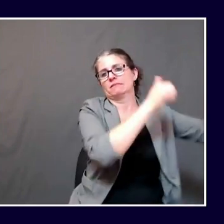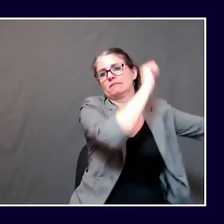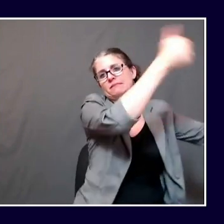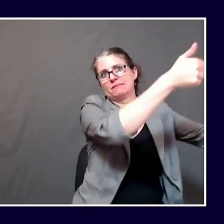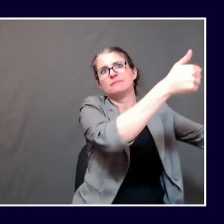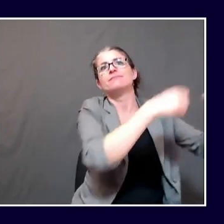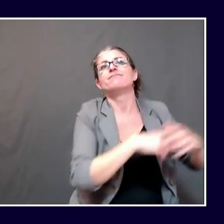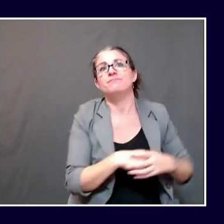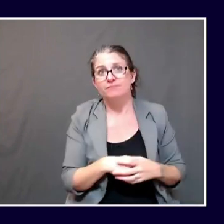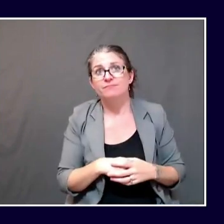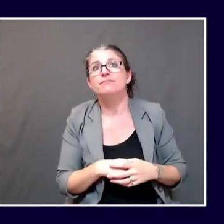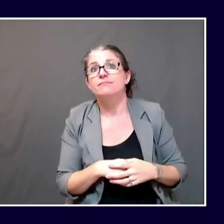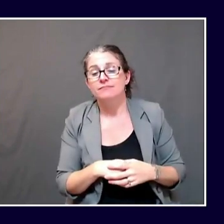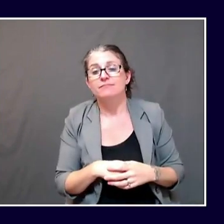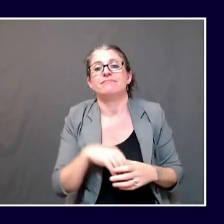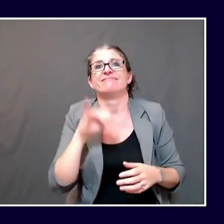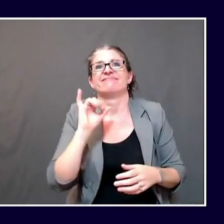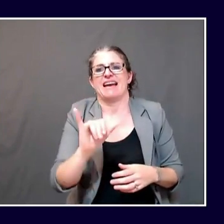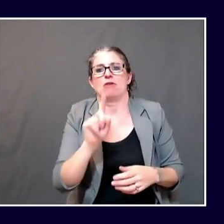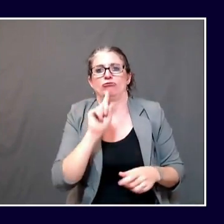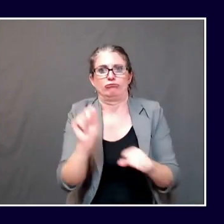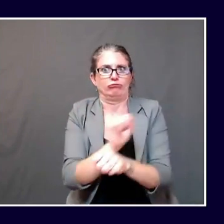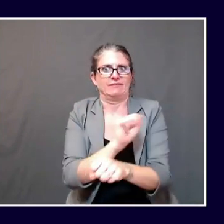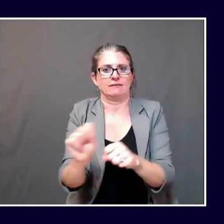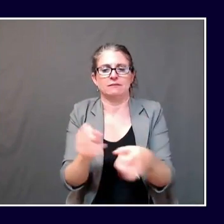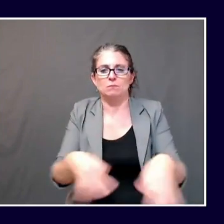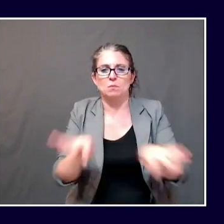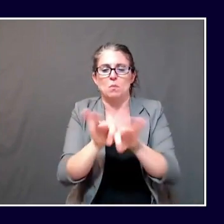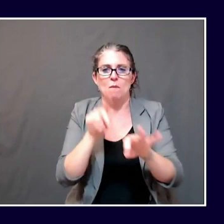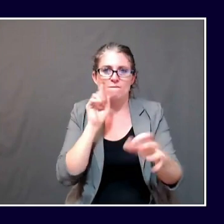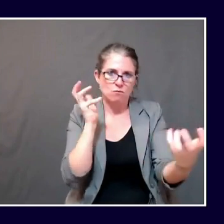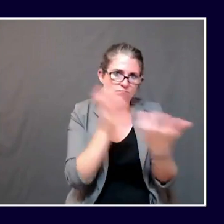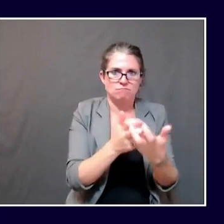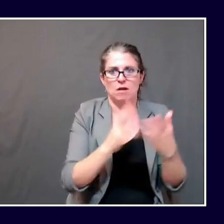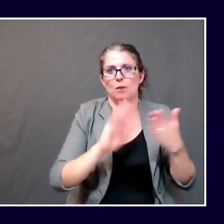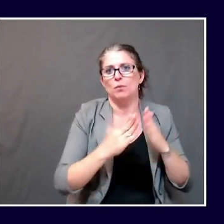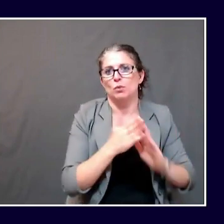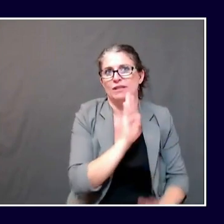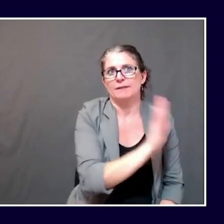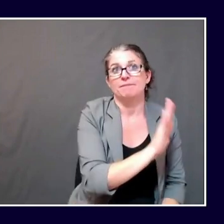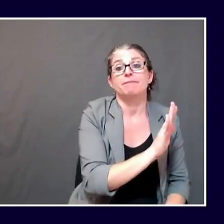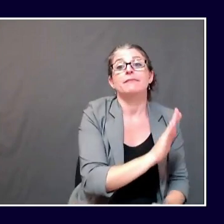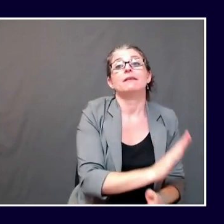for those who are members of those communities. And then the third is around the